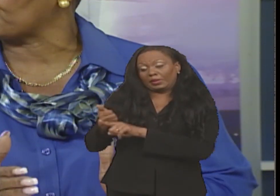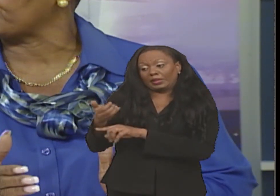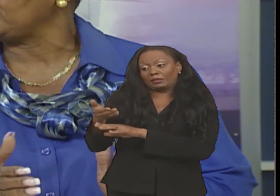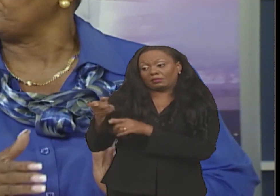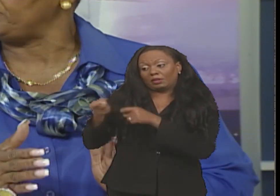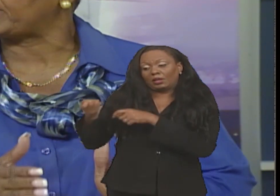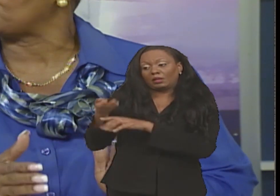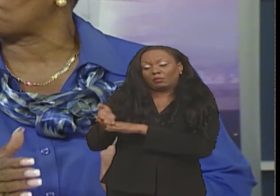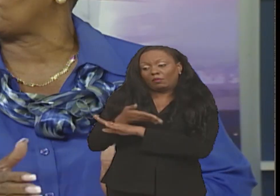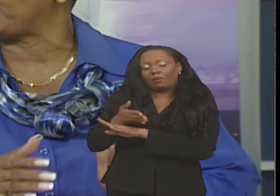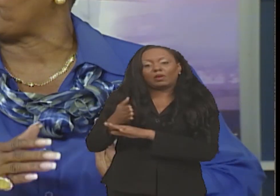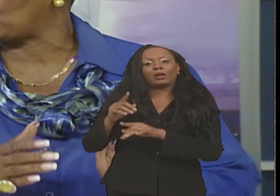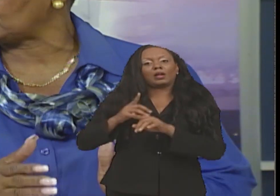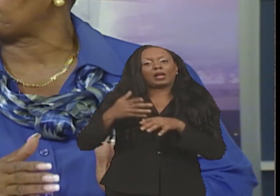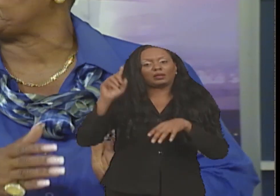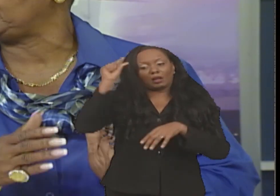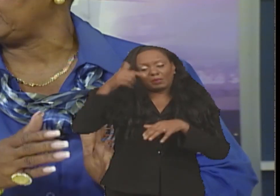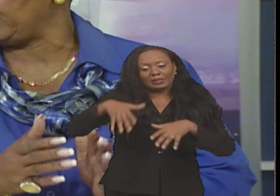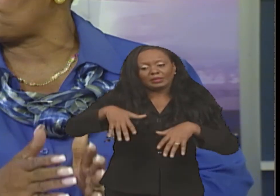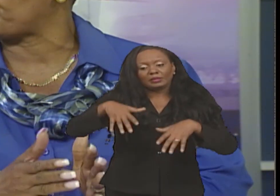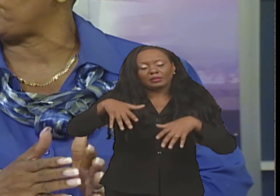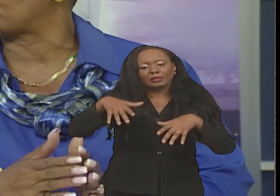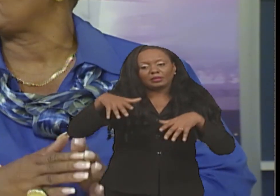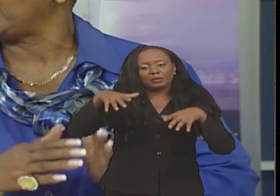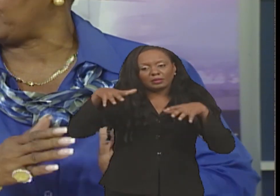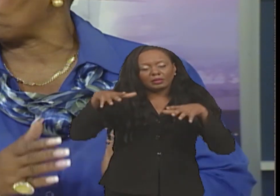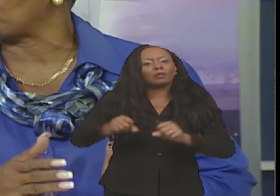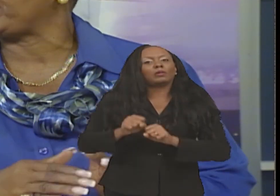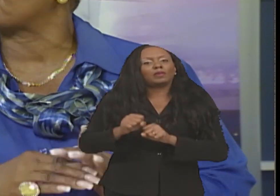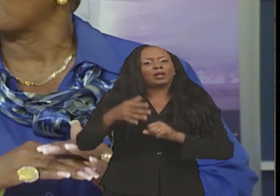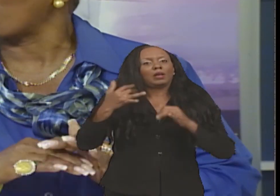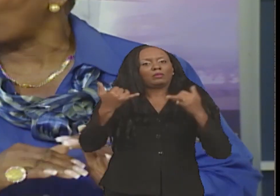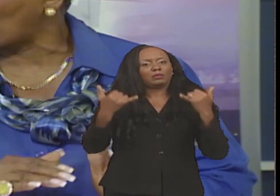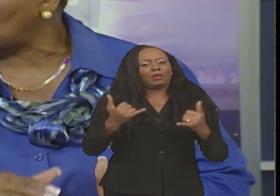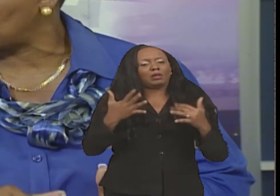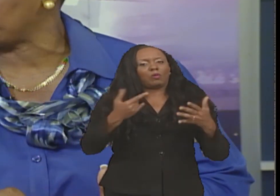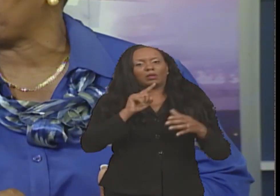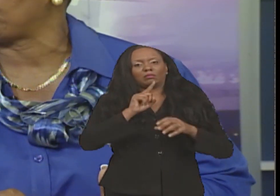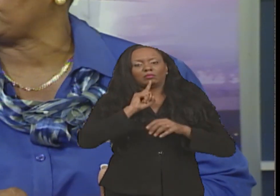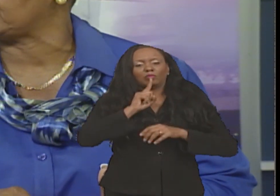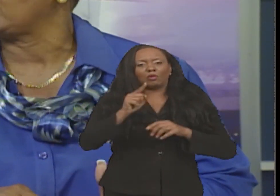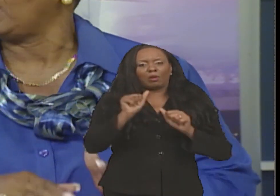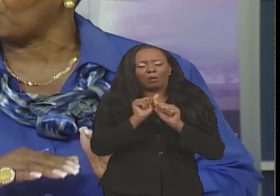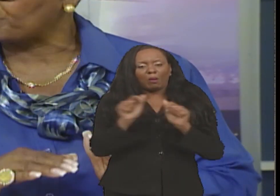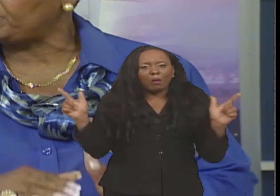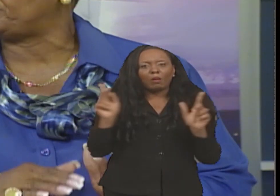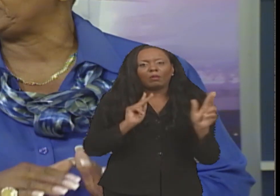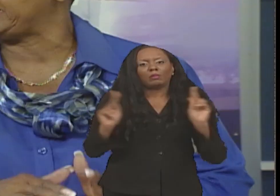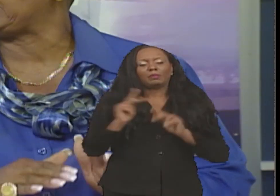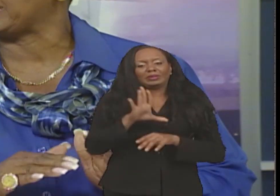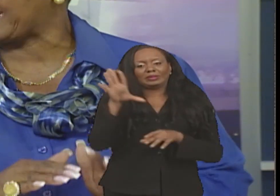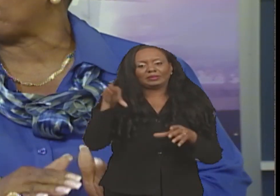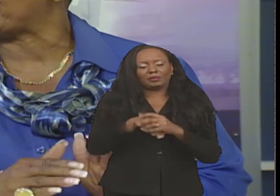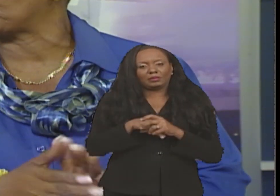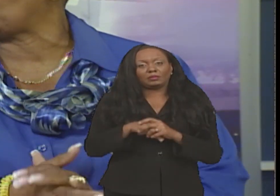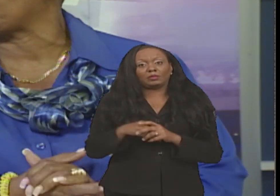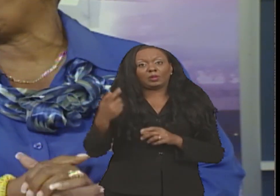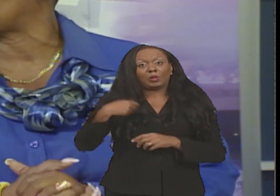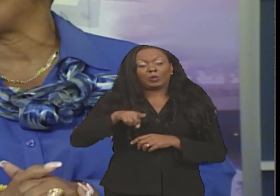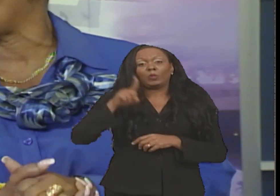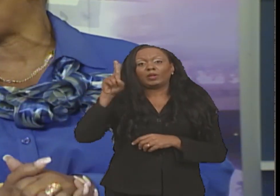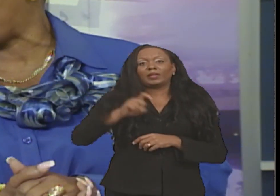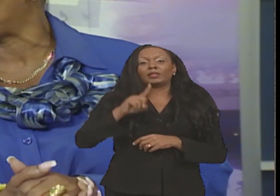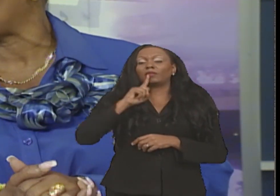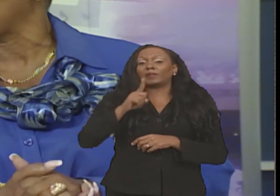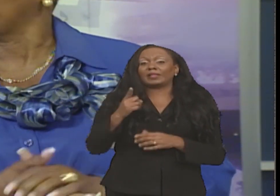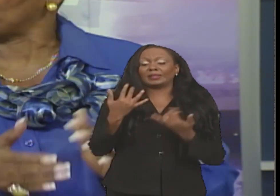on board making sure that the gospel is preached and we reach all generations. Our people need to get back to God.